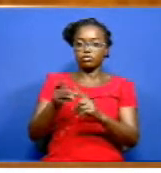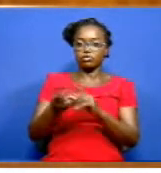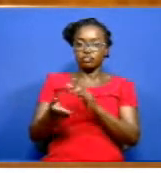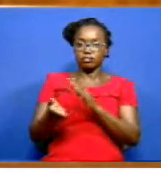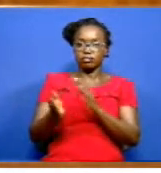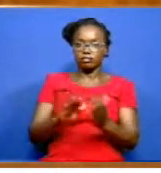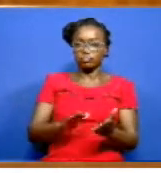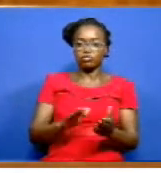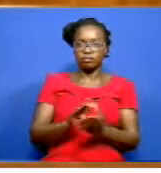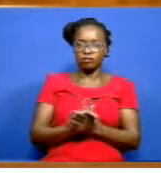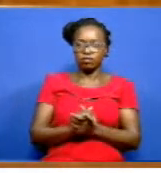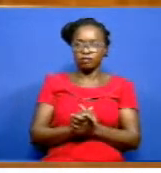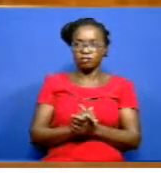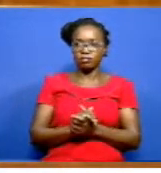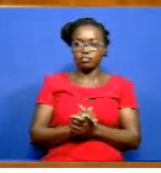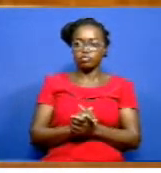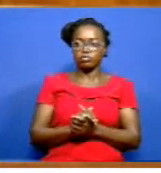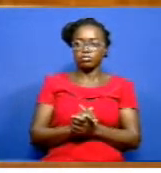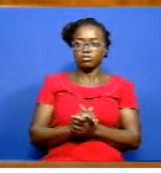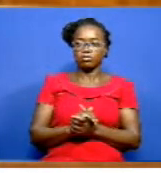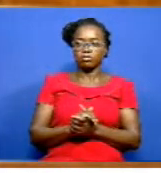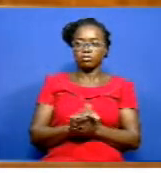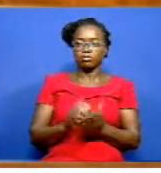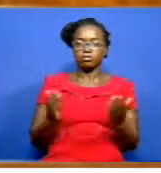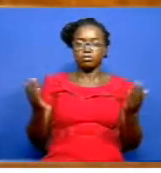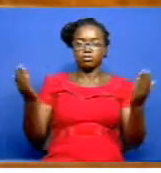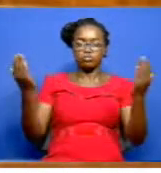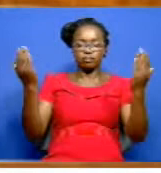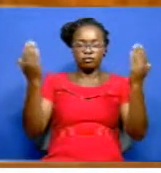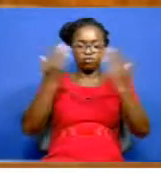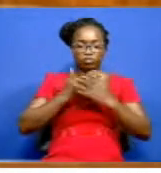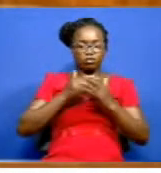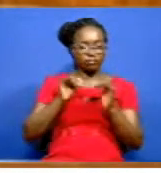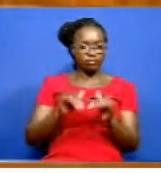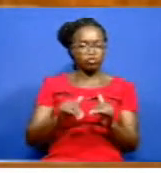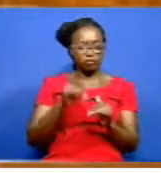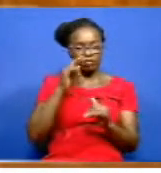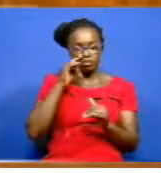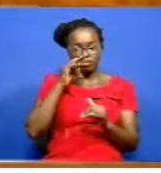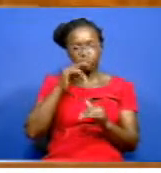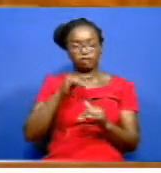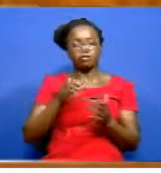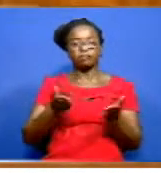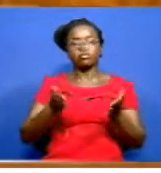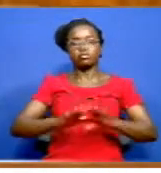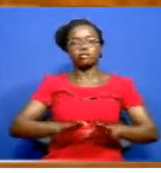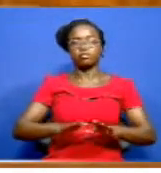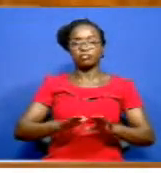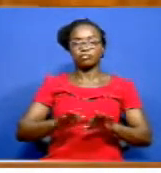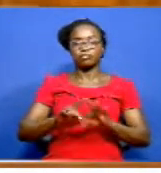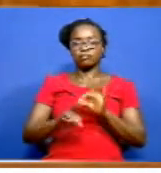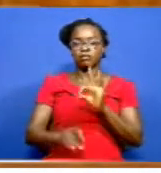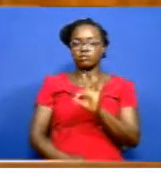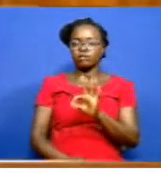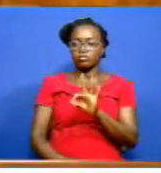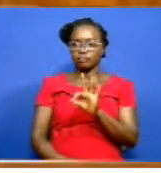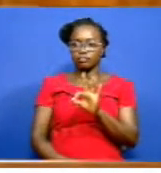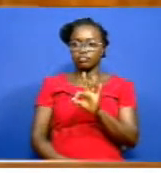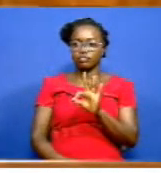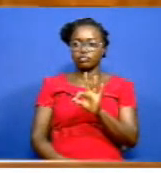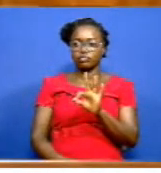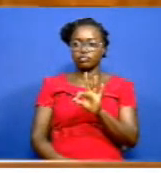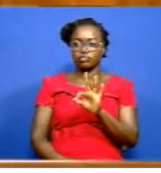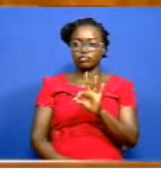There shall be no night vigil in the homes of the deceased. Thirdly,